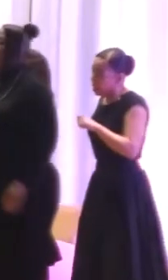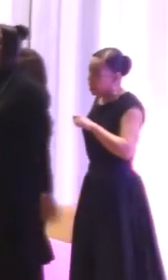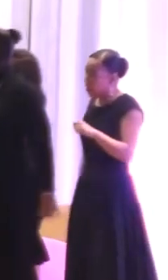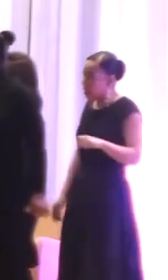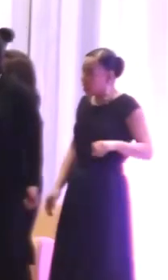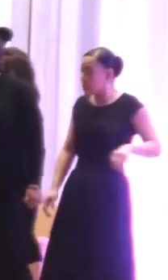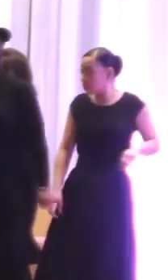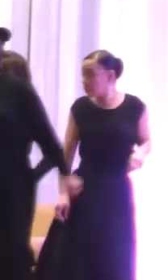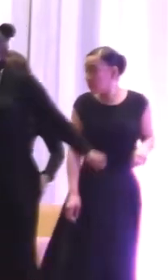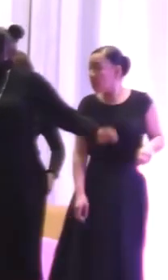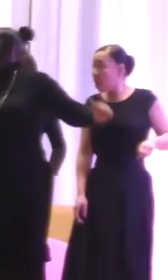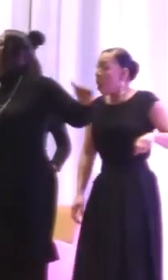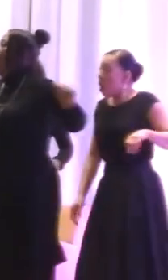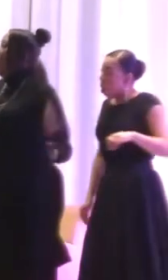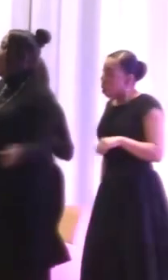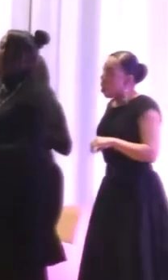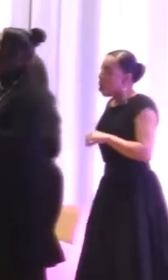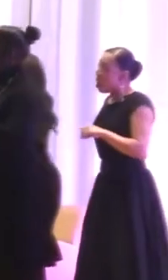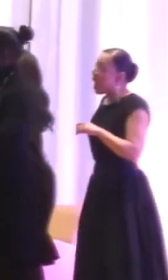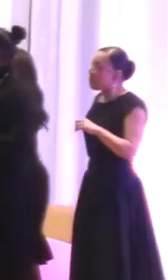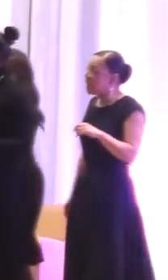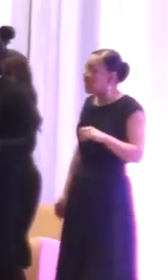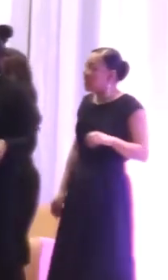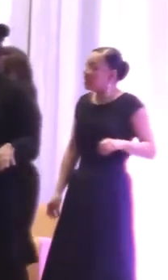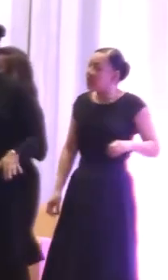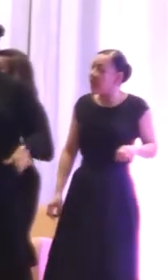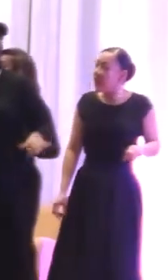when Jesus came and turned my life around.